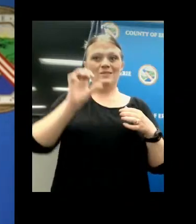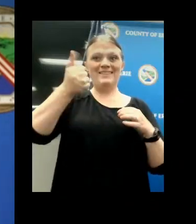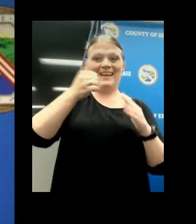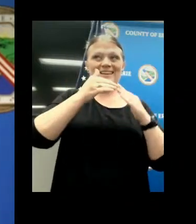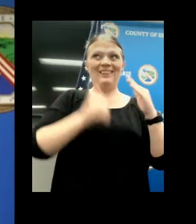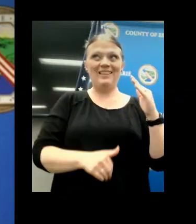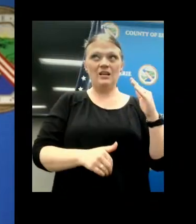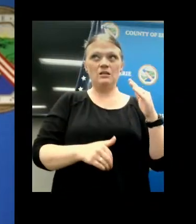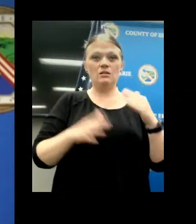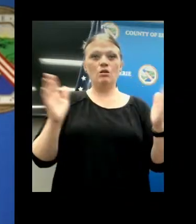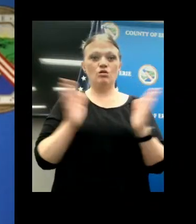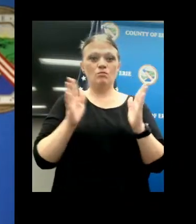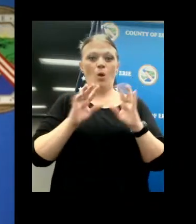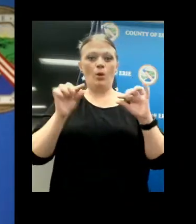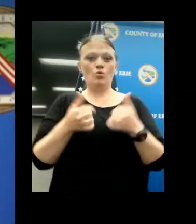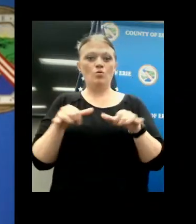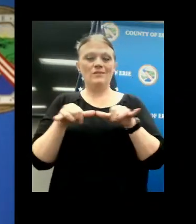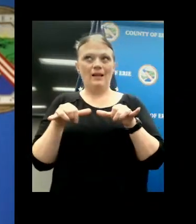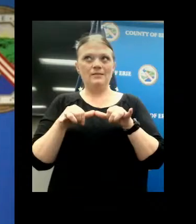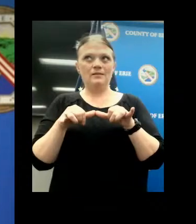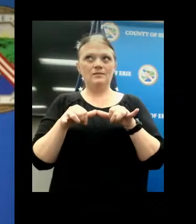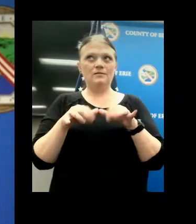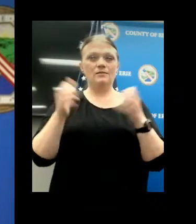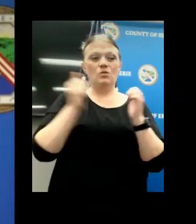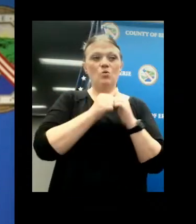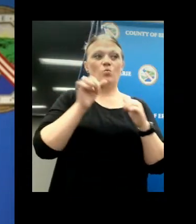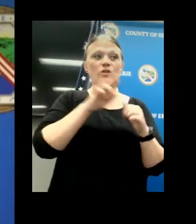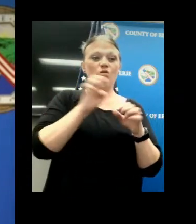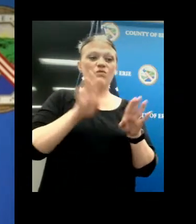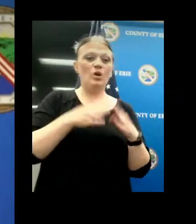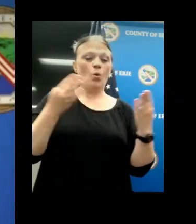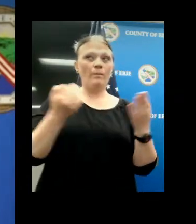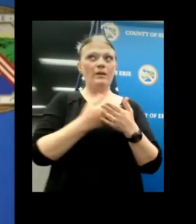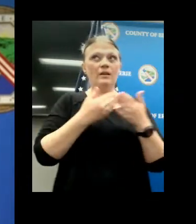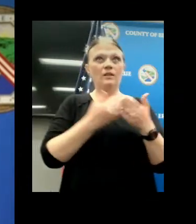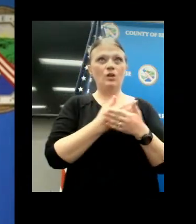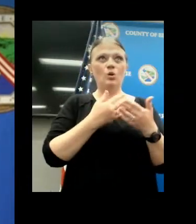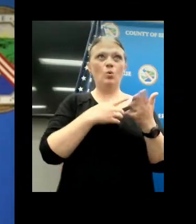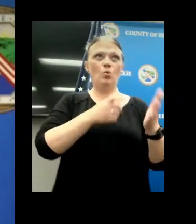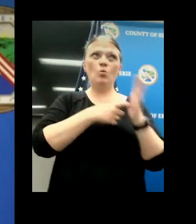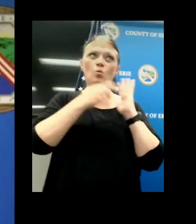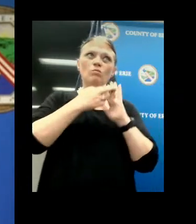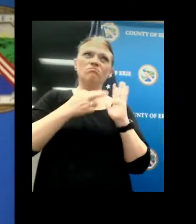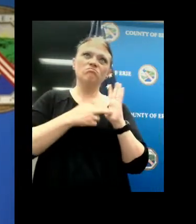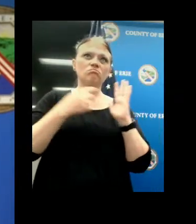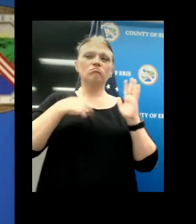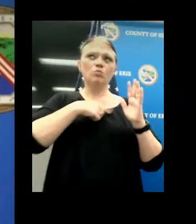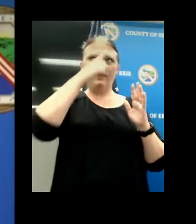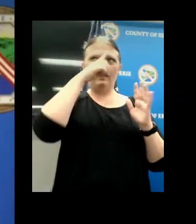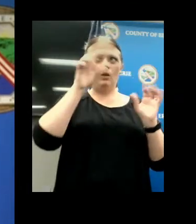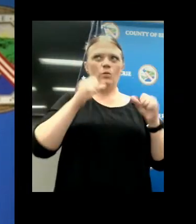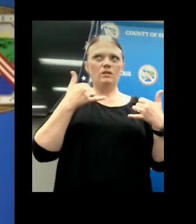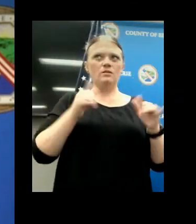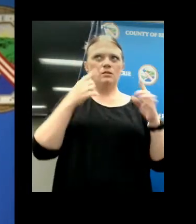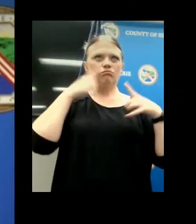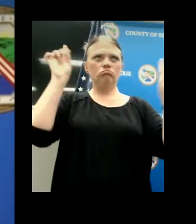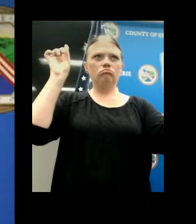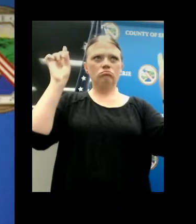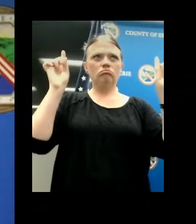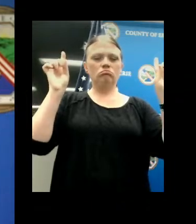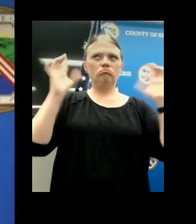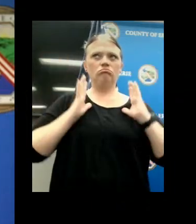and less and smaller group sizes. So with some of the reopenings and some of the new mandates, we think we can still achieve those